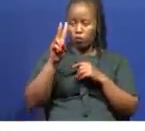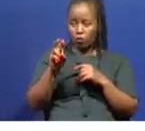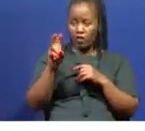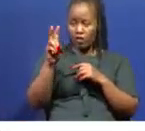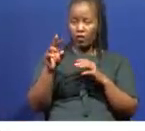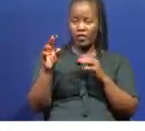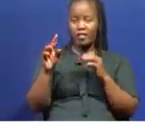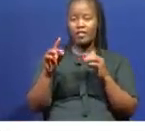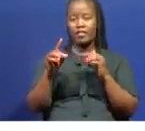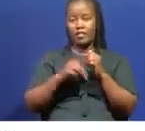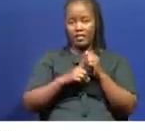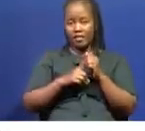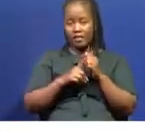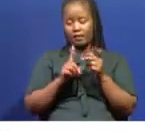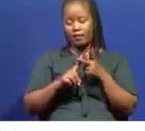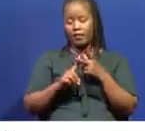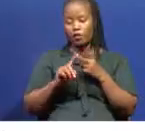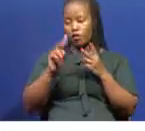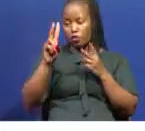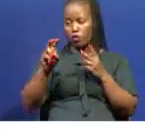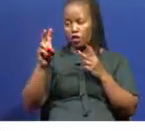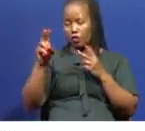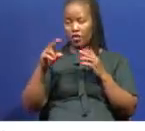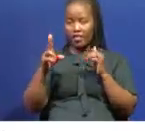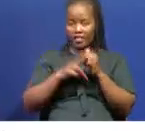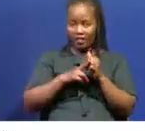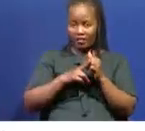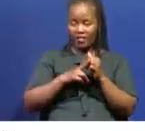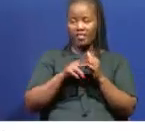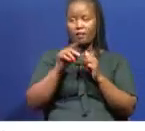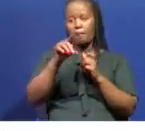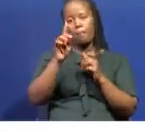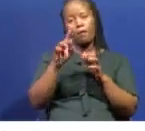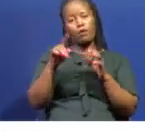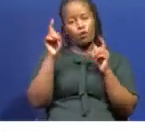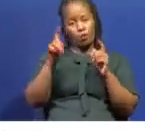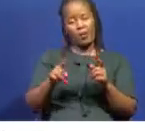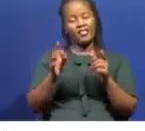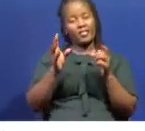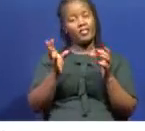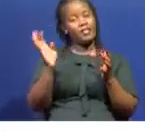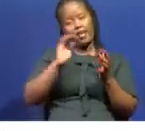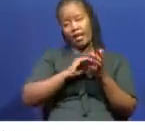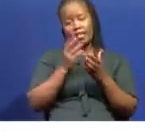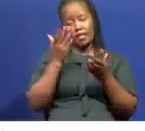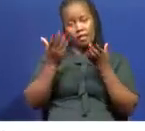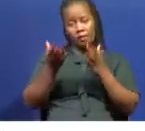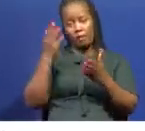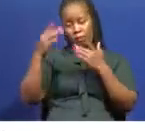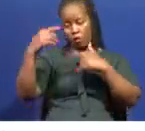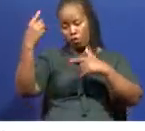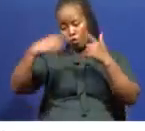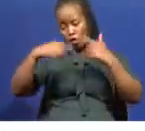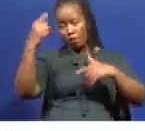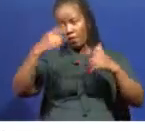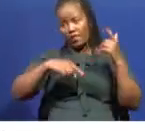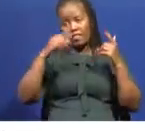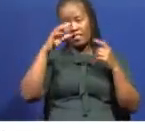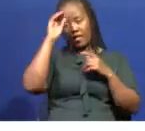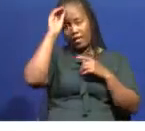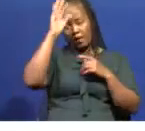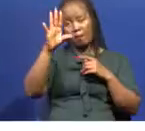2026, 2027, I mean, you have to be on the podium maybe in the Magical Tour, in the